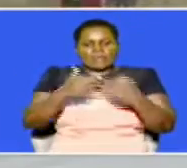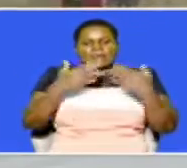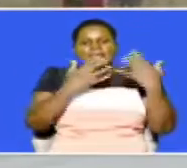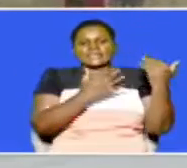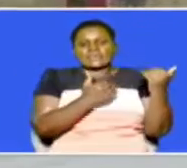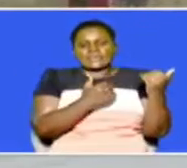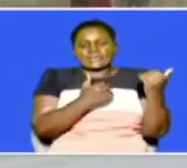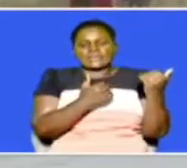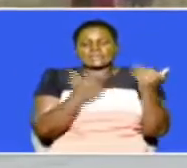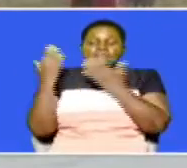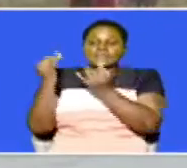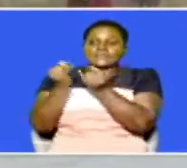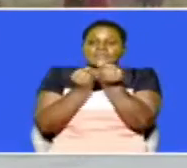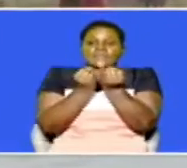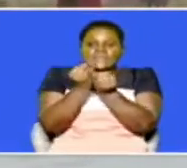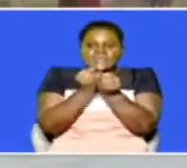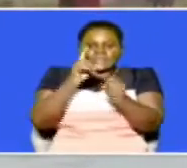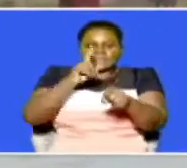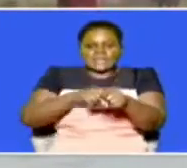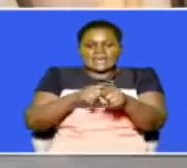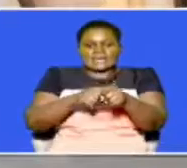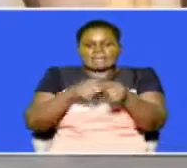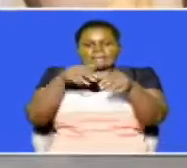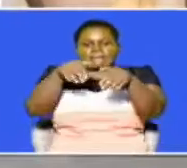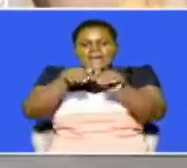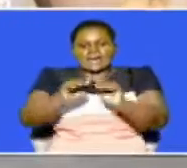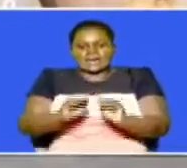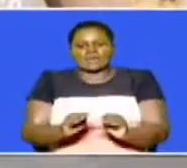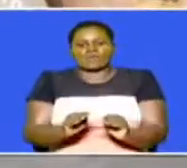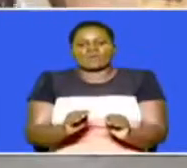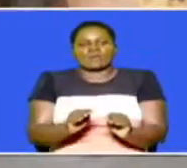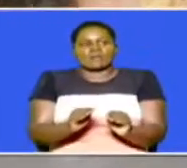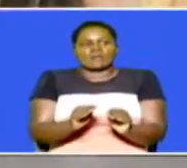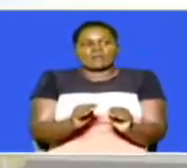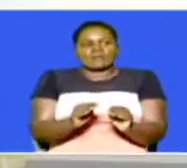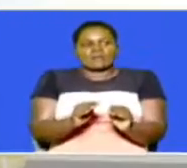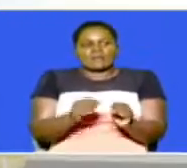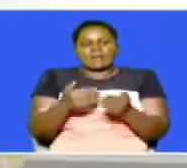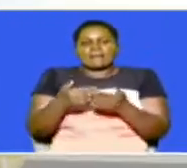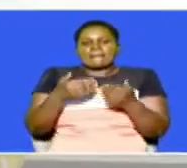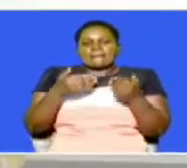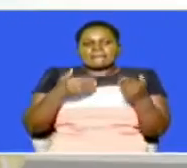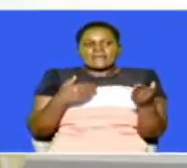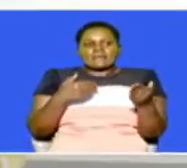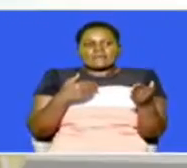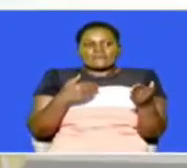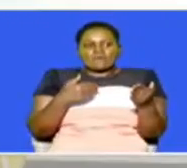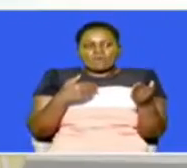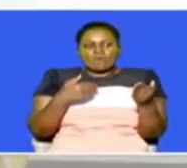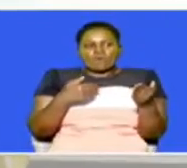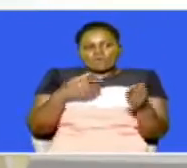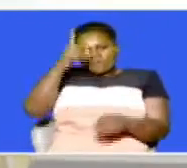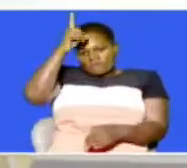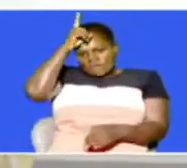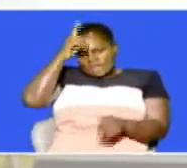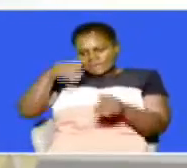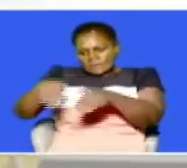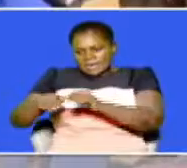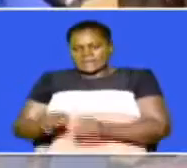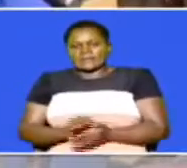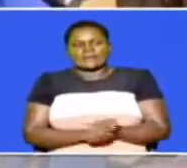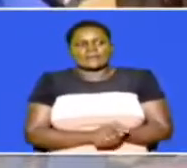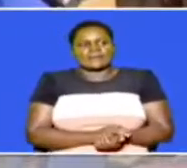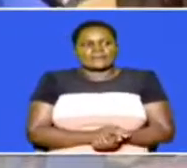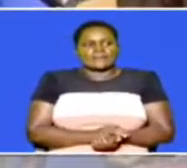are expected at the venue on Saturday during the ceremony when the final rites will be performed before his internment at his rural home in Kanyange